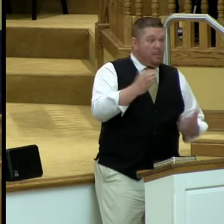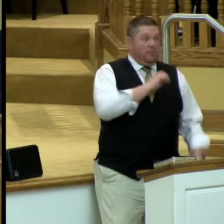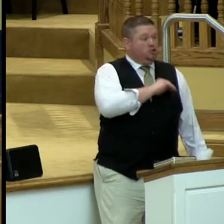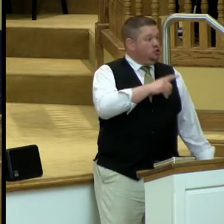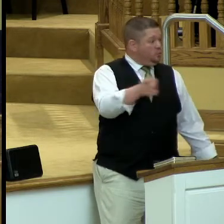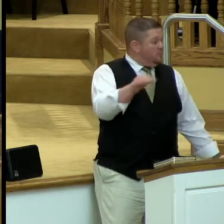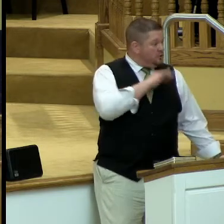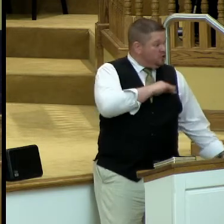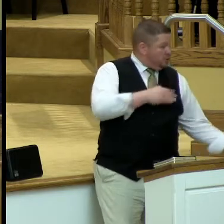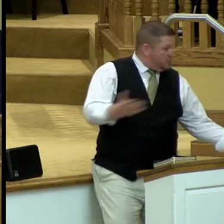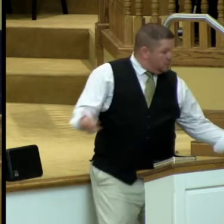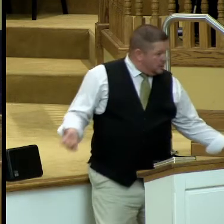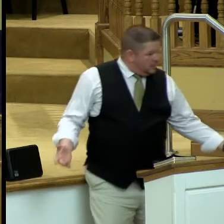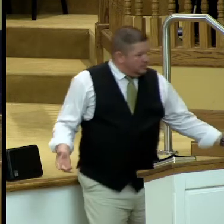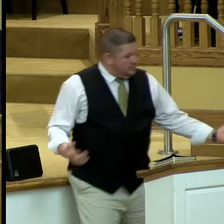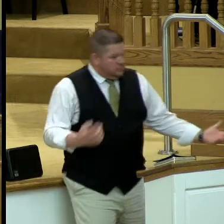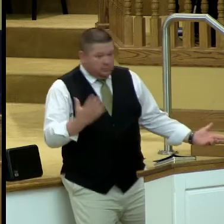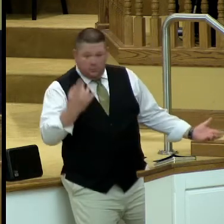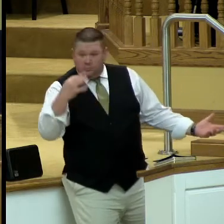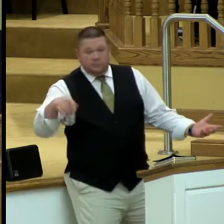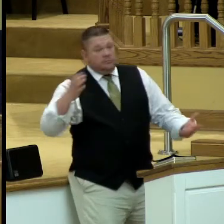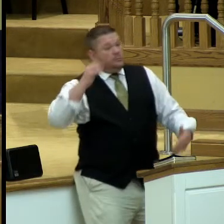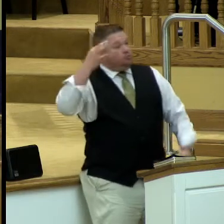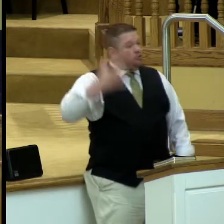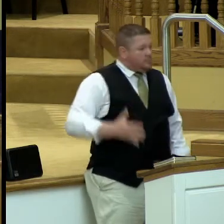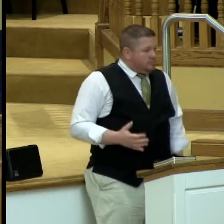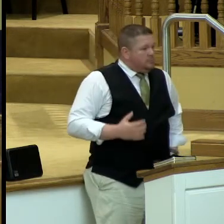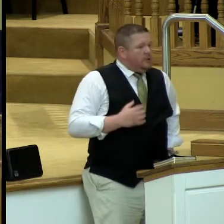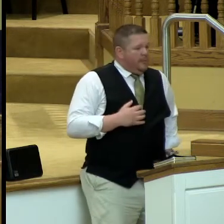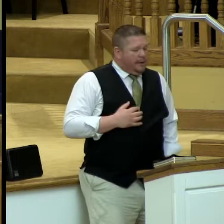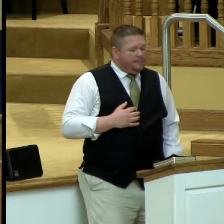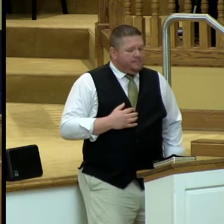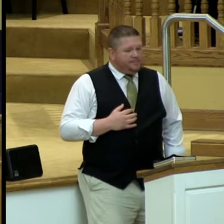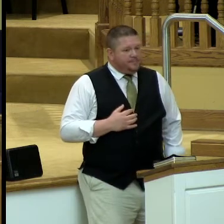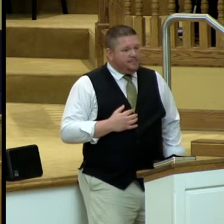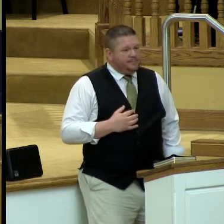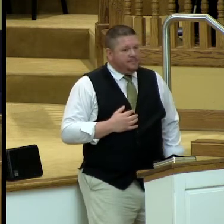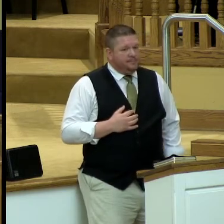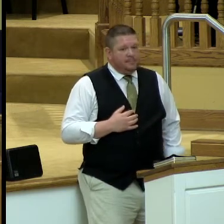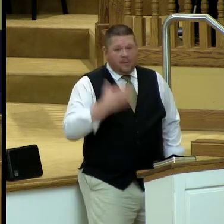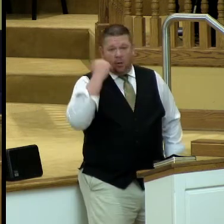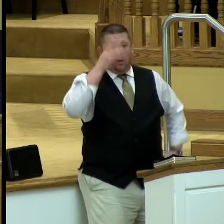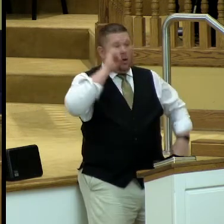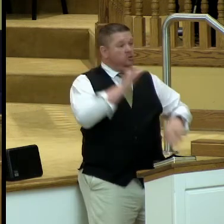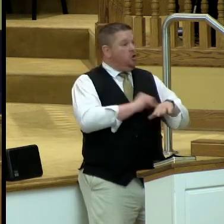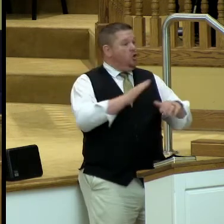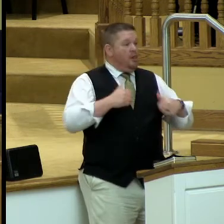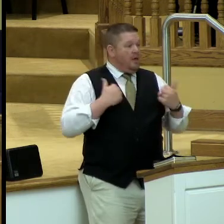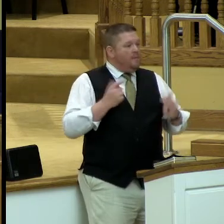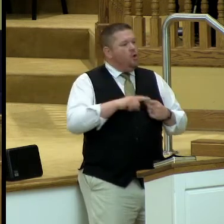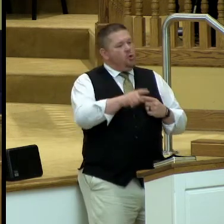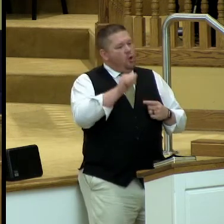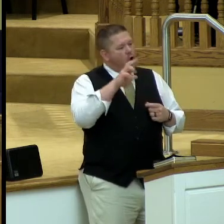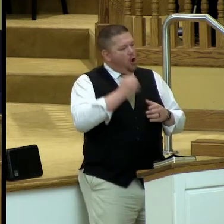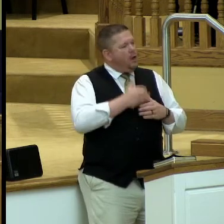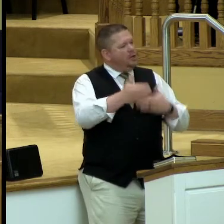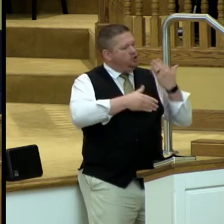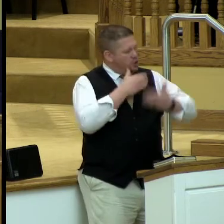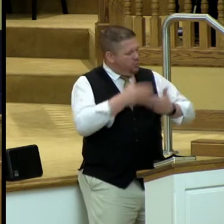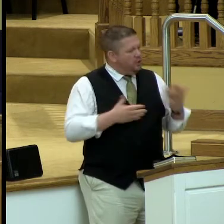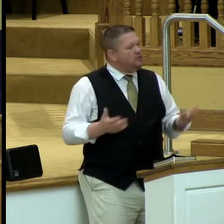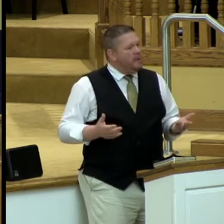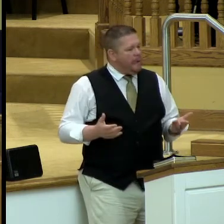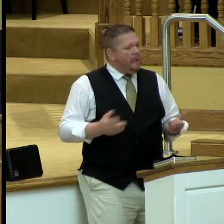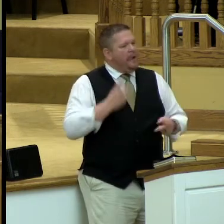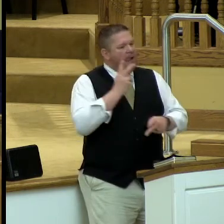a missionary. One of y'all might be a preacher. I don't know the calling on your life. You are the next